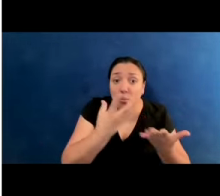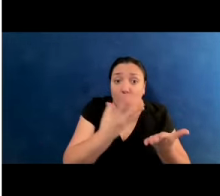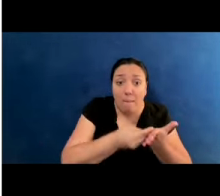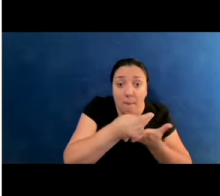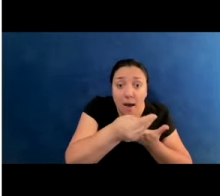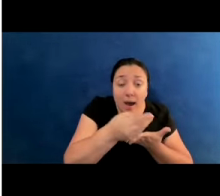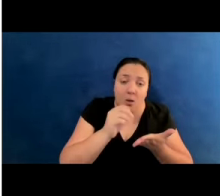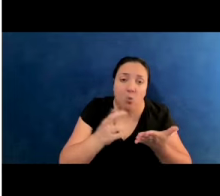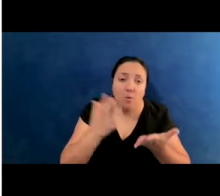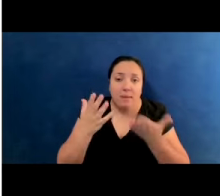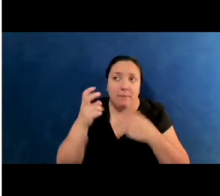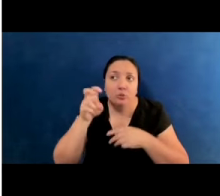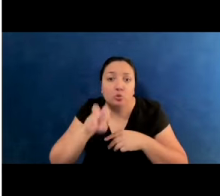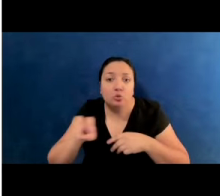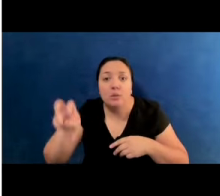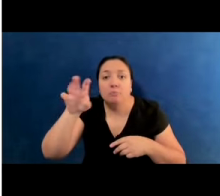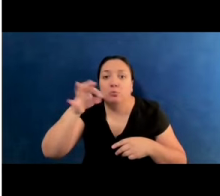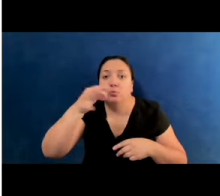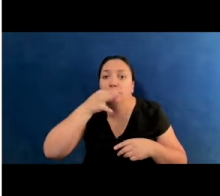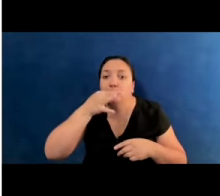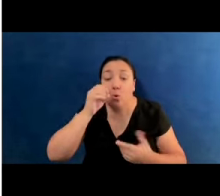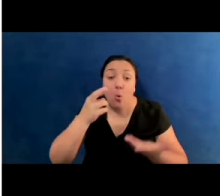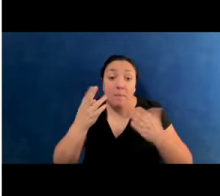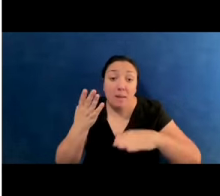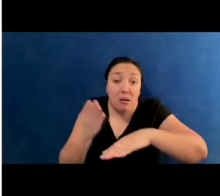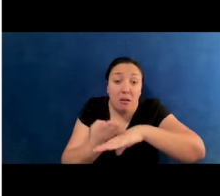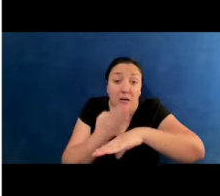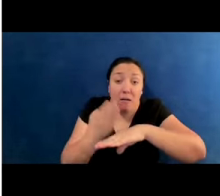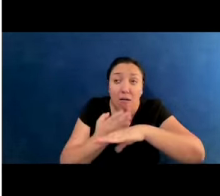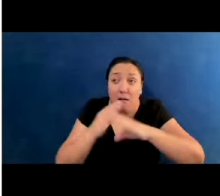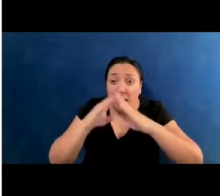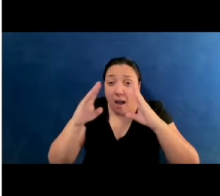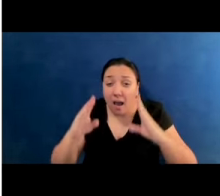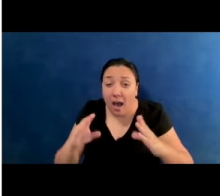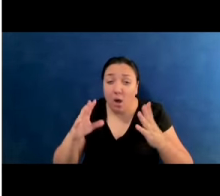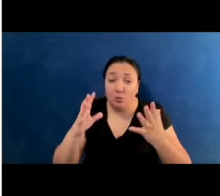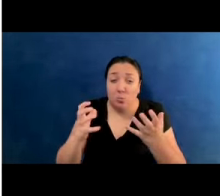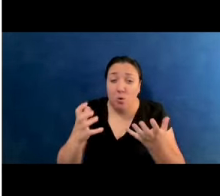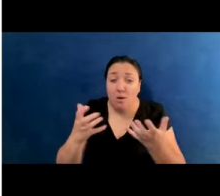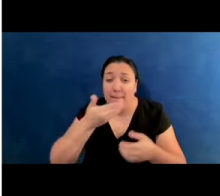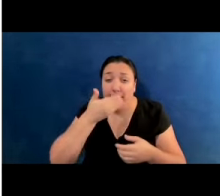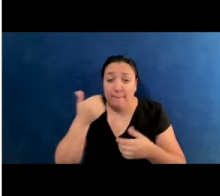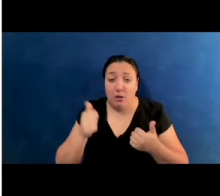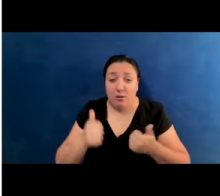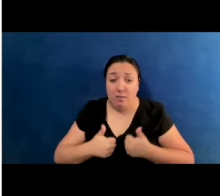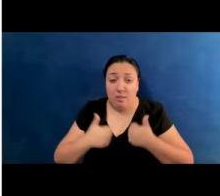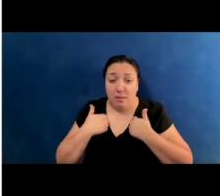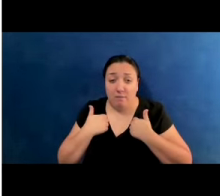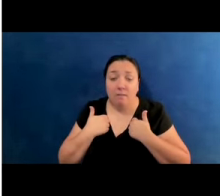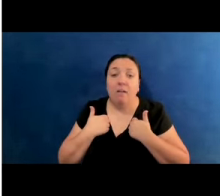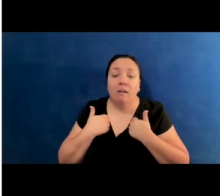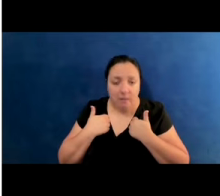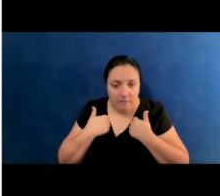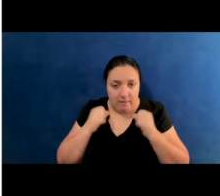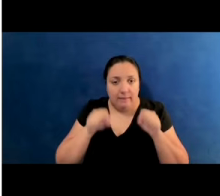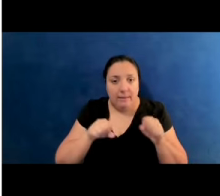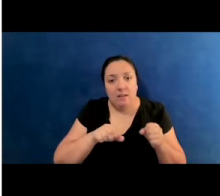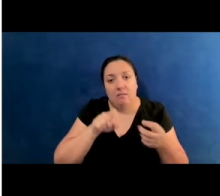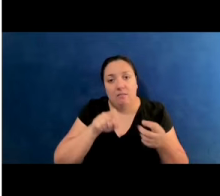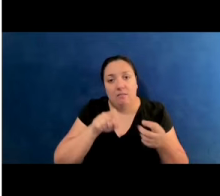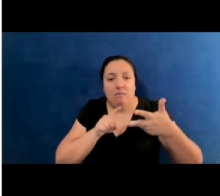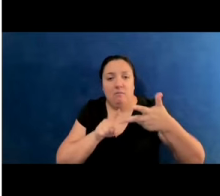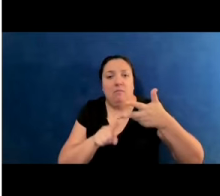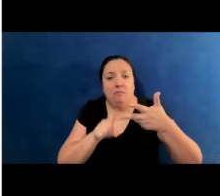or something to fix up their house to make it easier or even better to live in. That money can be saved in other areas.